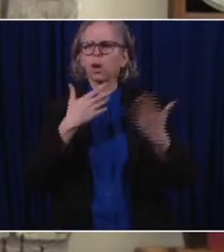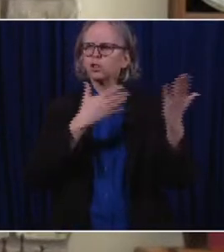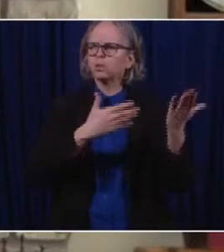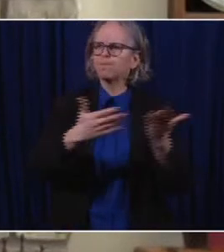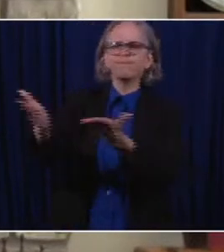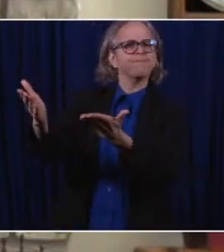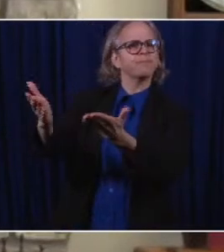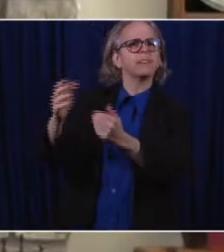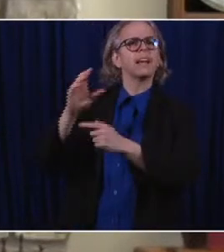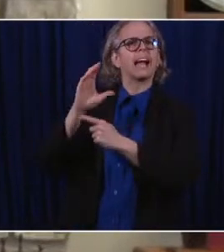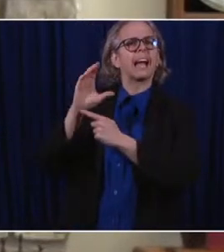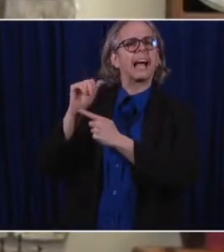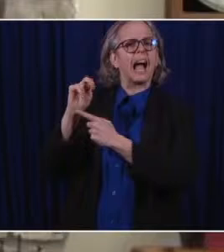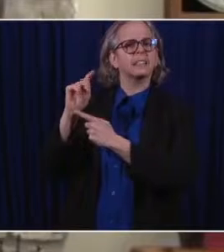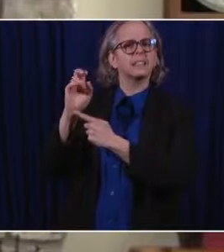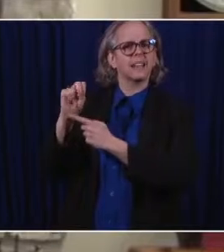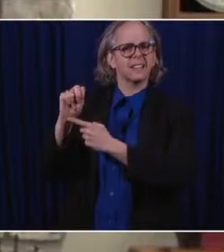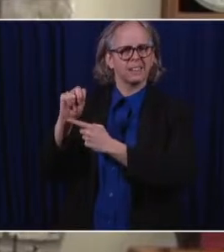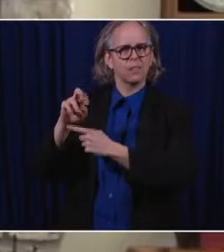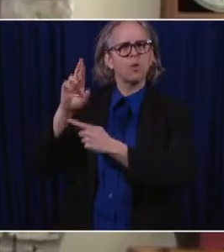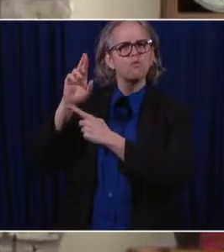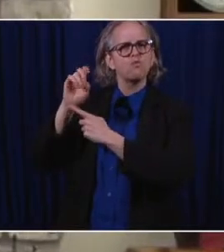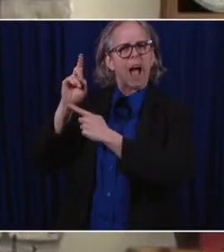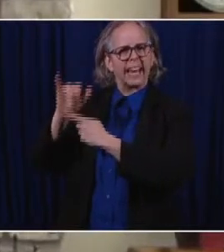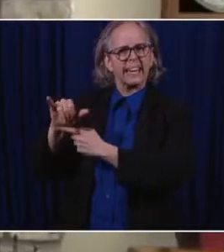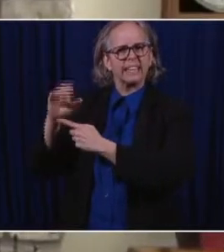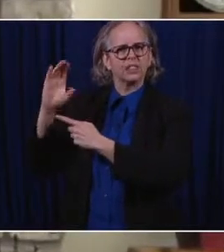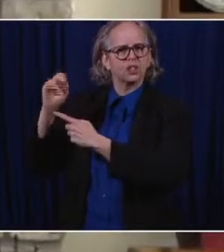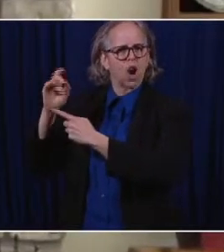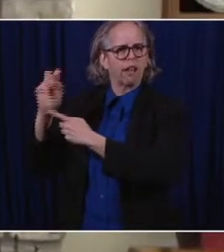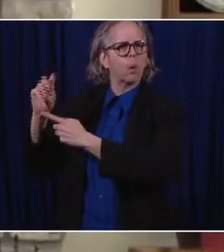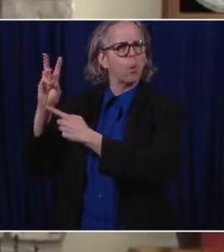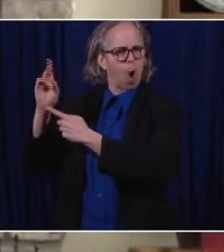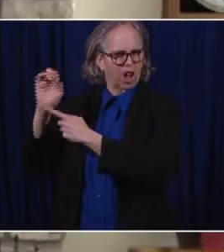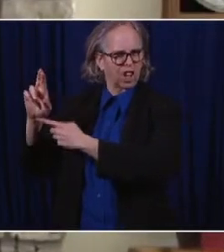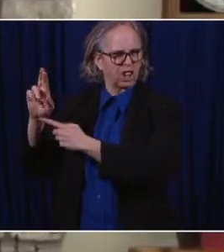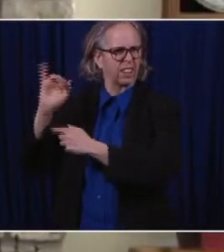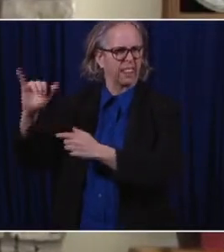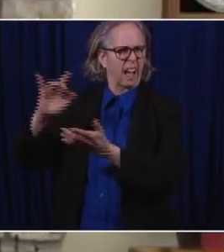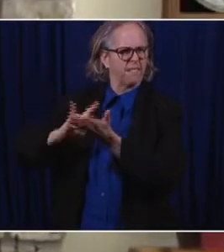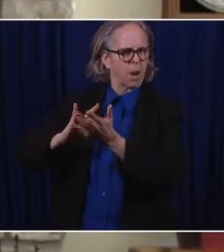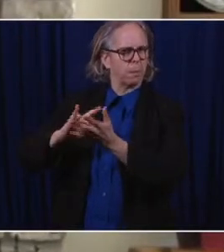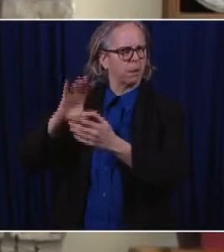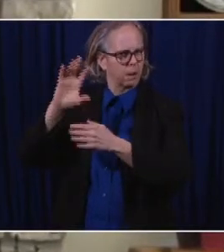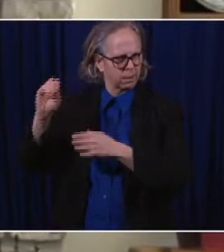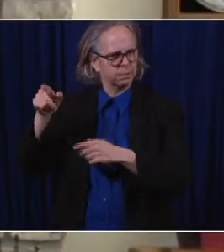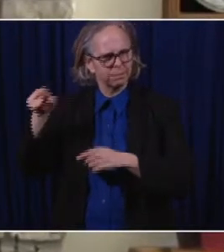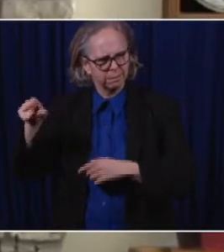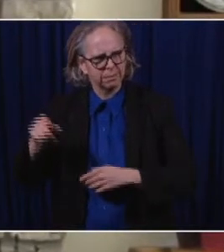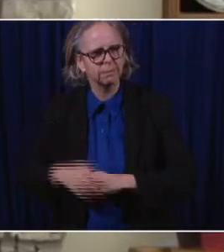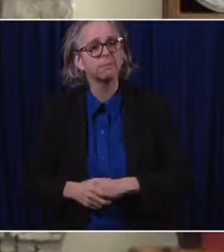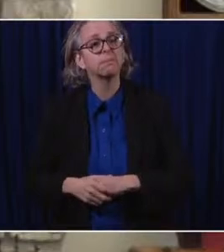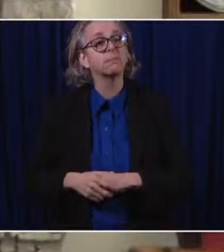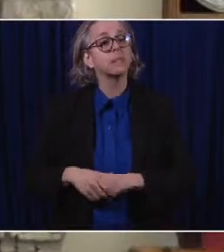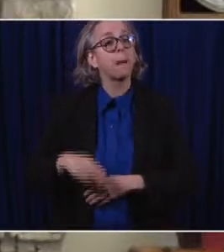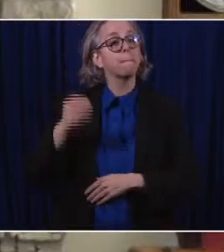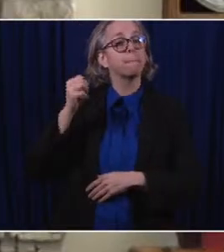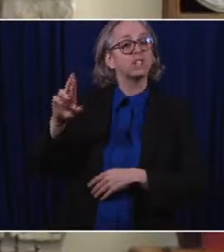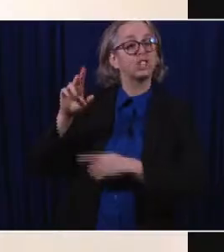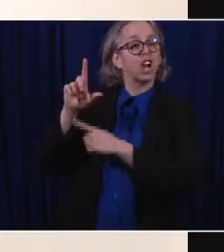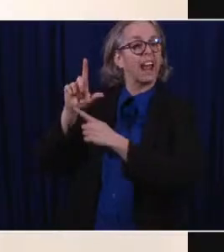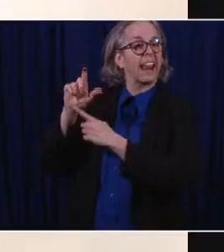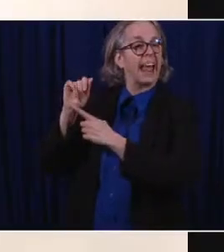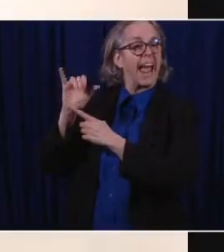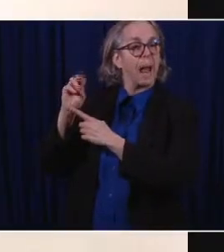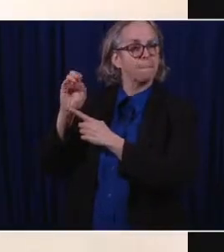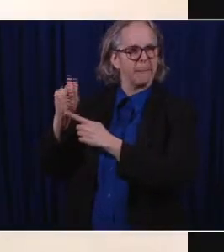Charlotte Walker are going to be vaccinated. With them, we have pharmacist Andy Lehman. Lehman, how are you doing today? Hey,